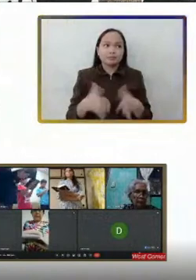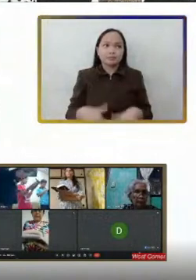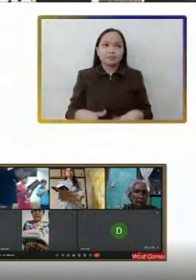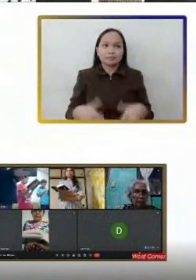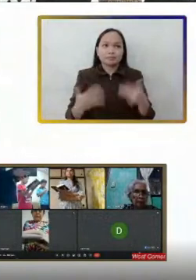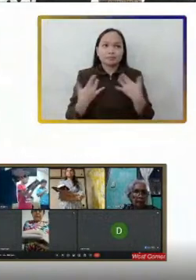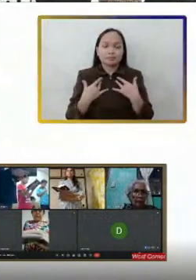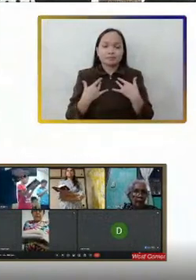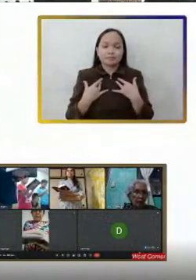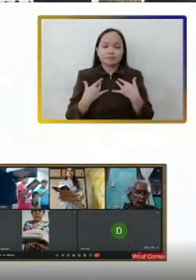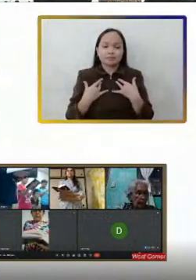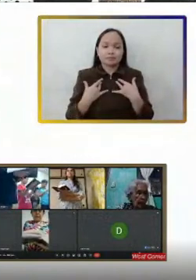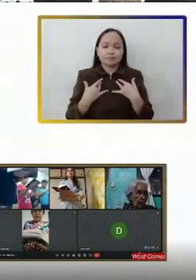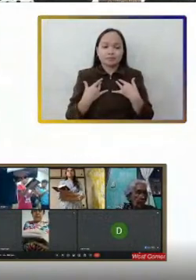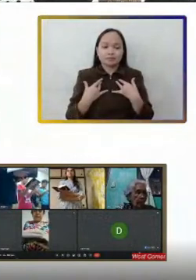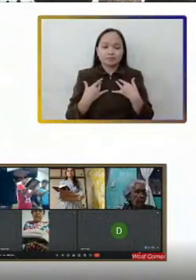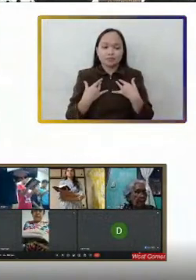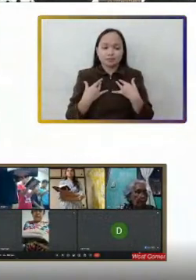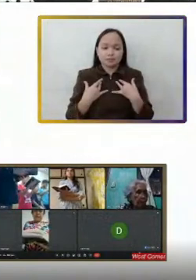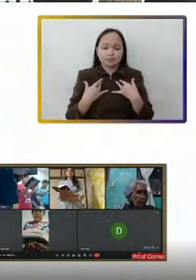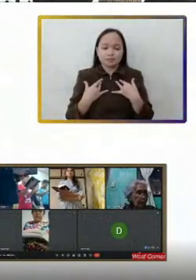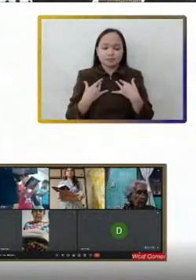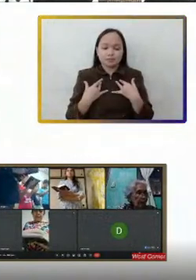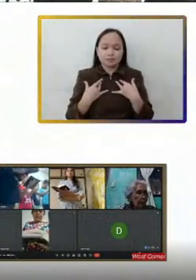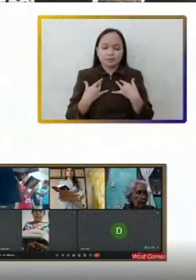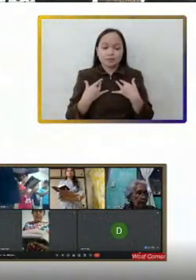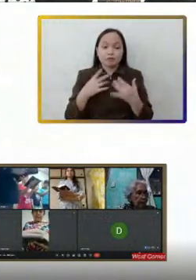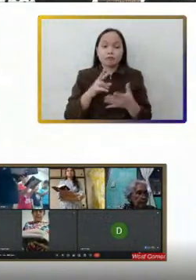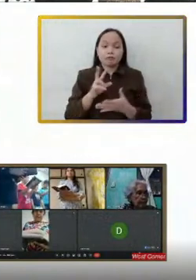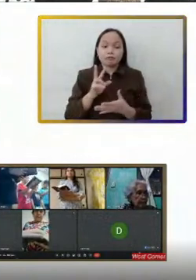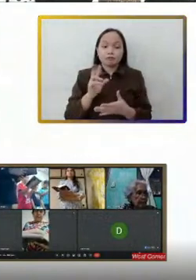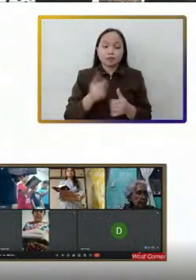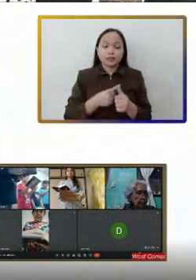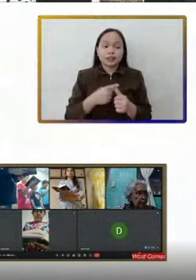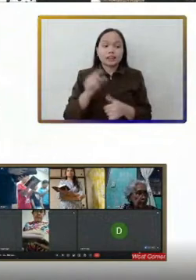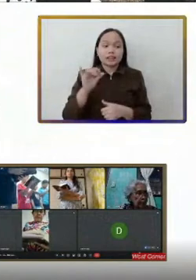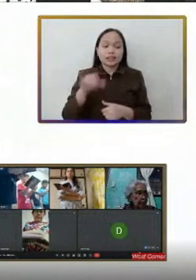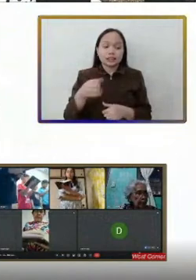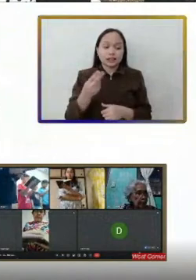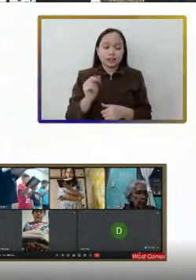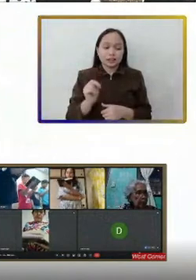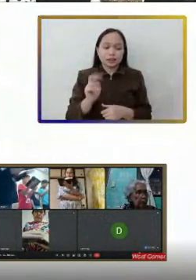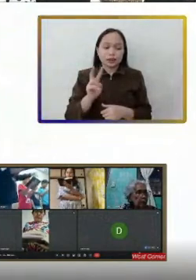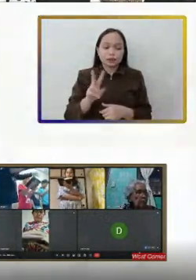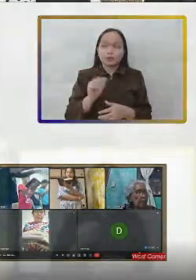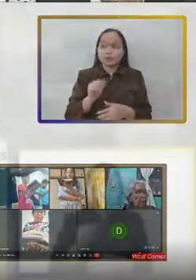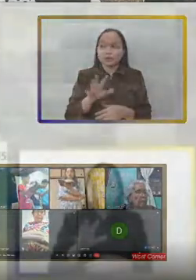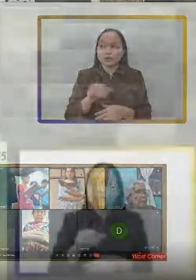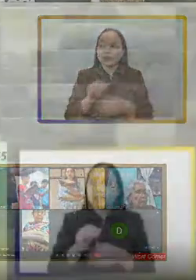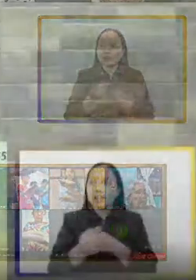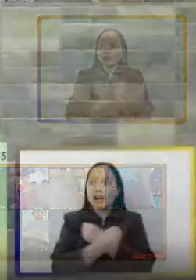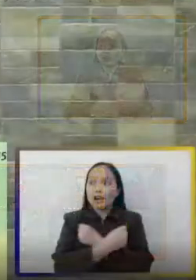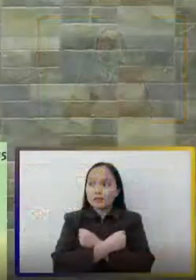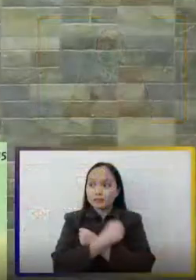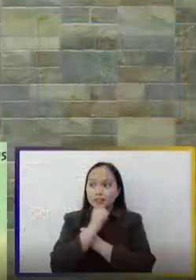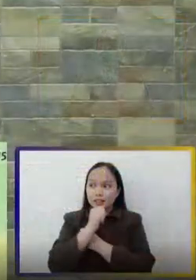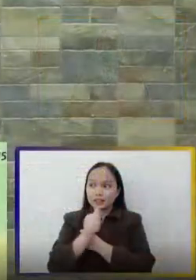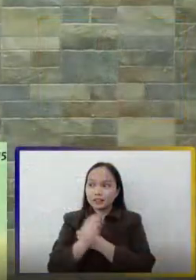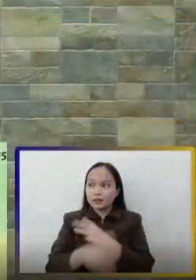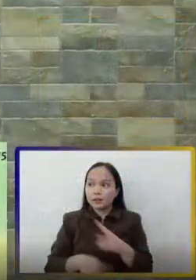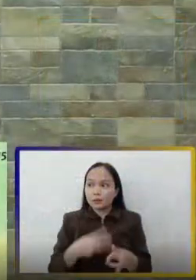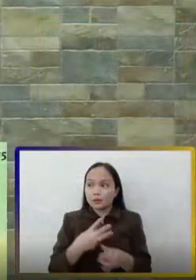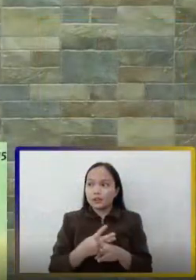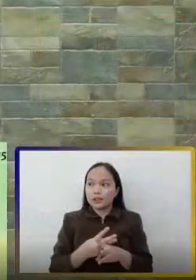right. So verse number 15, love not the world,